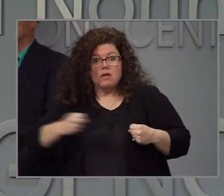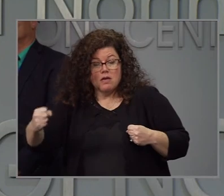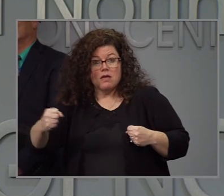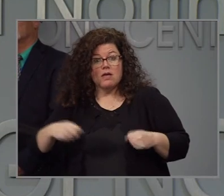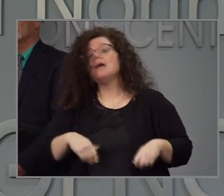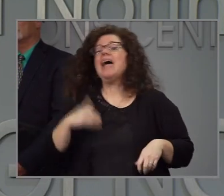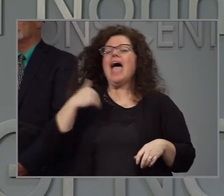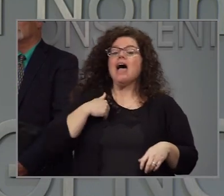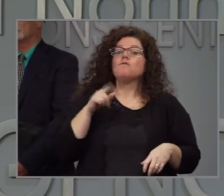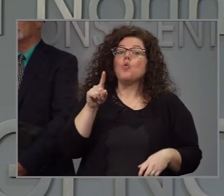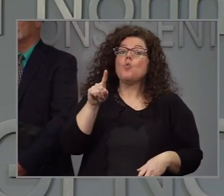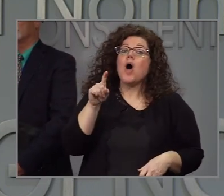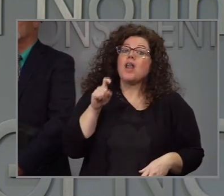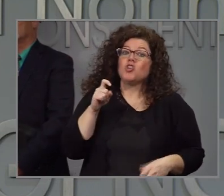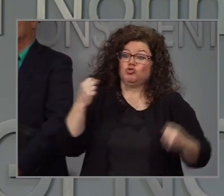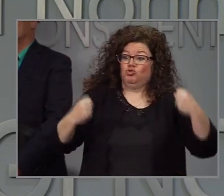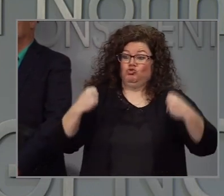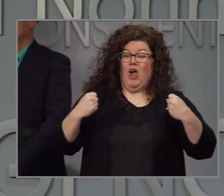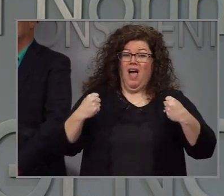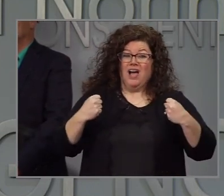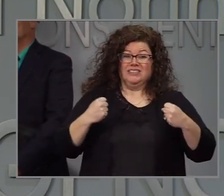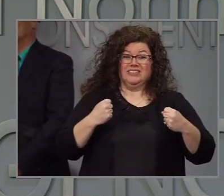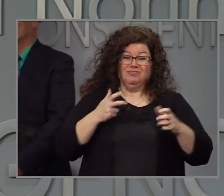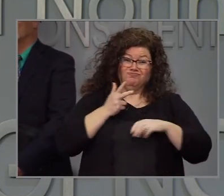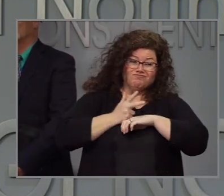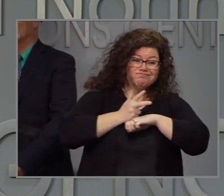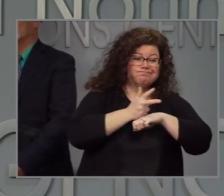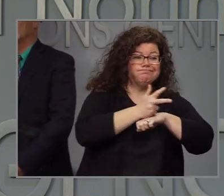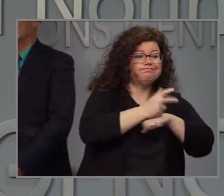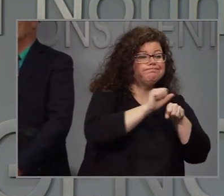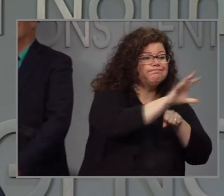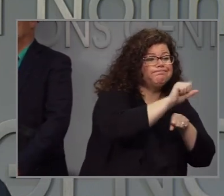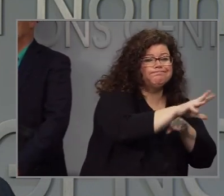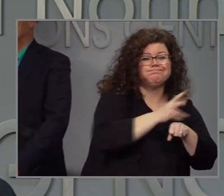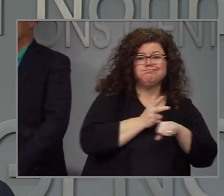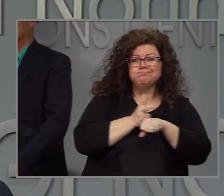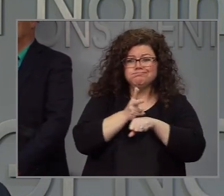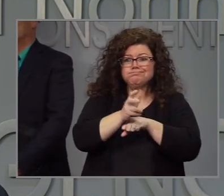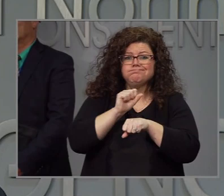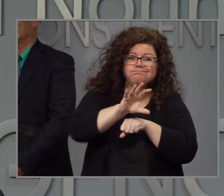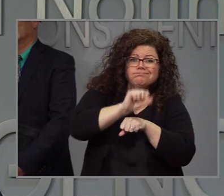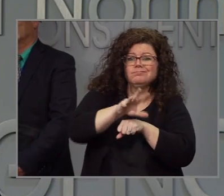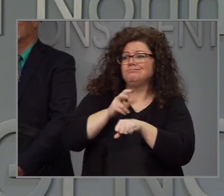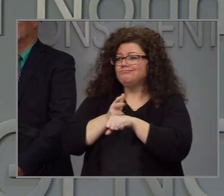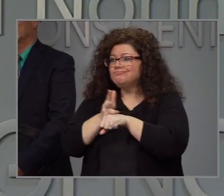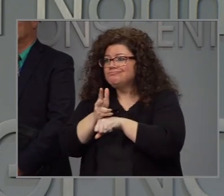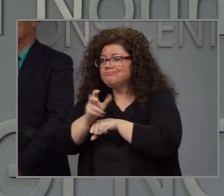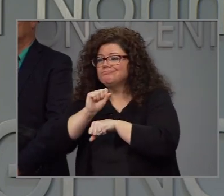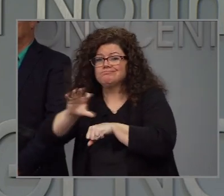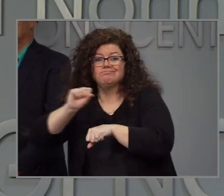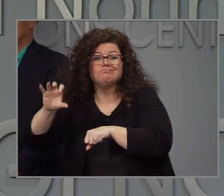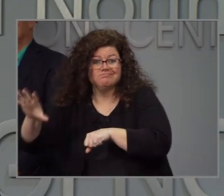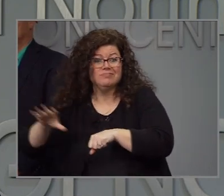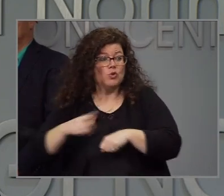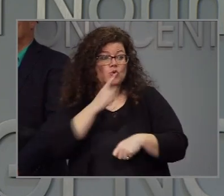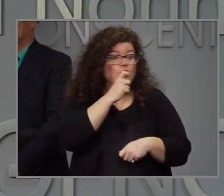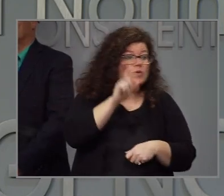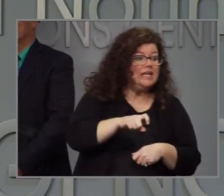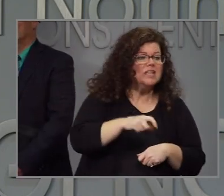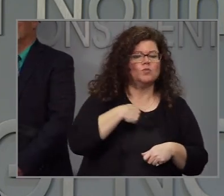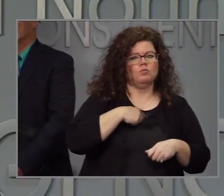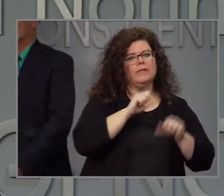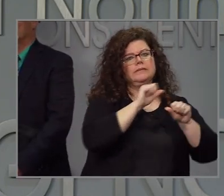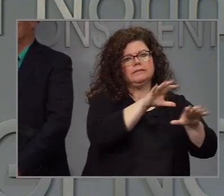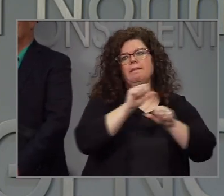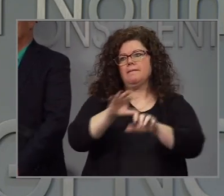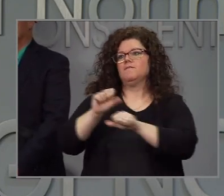trucks, will begin helping the state's major food banks run their warehouses and make deliveries to the places that need food.